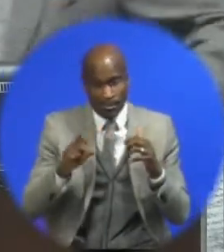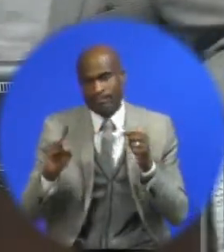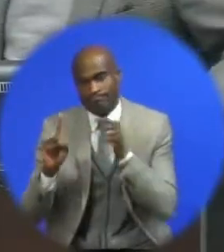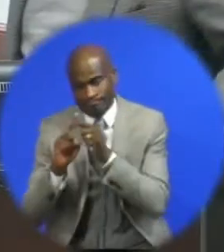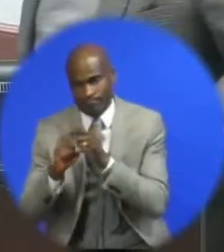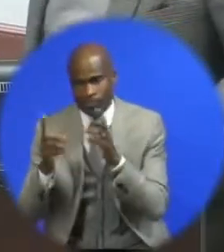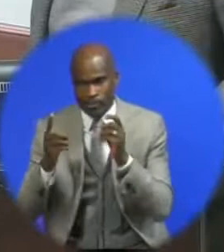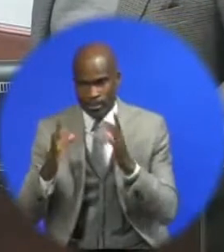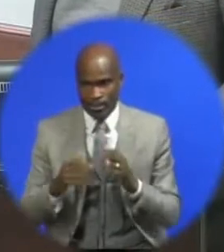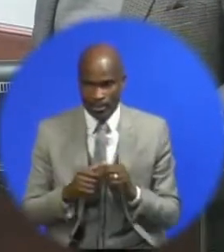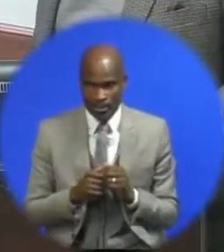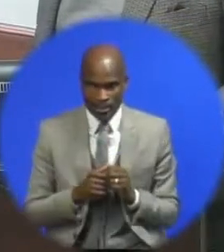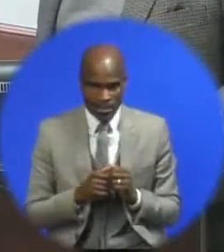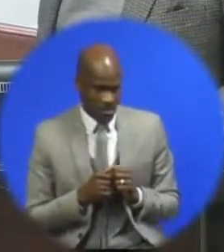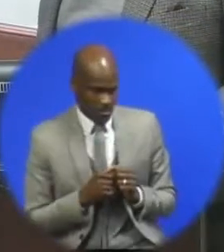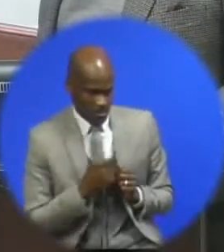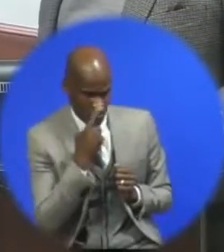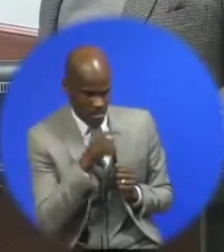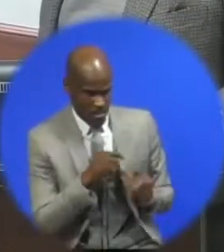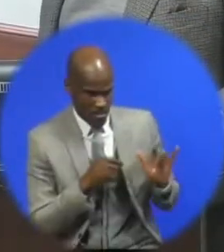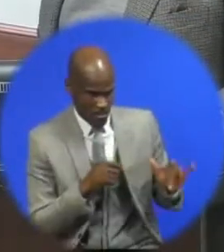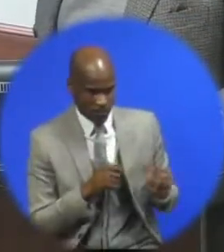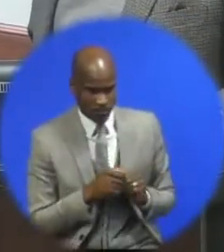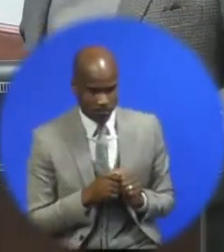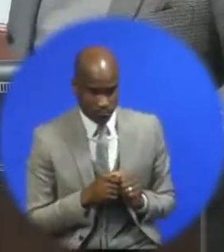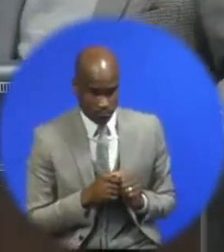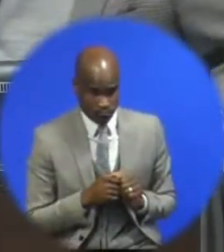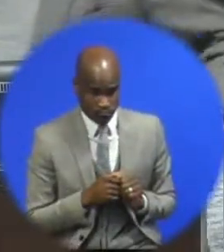You want to go to that next slide?